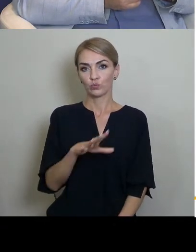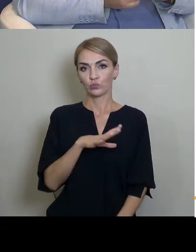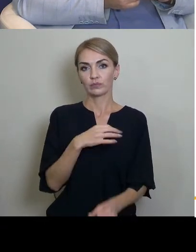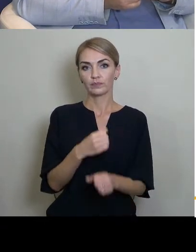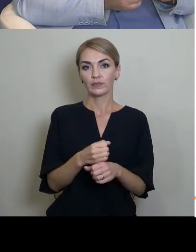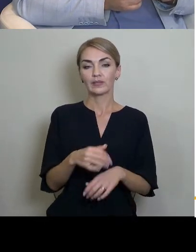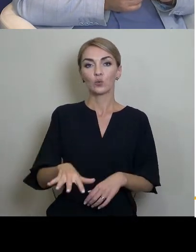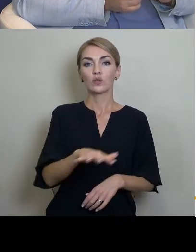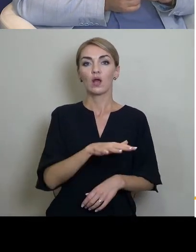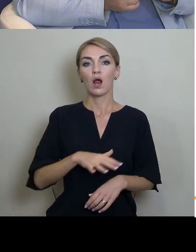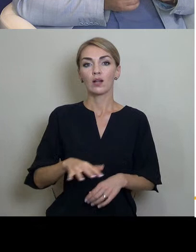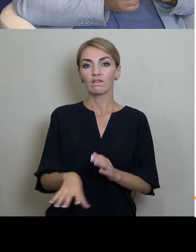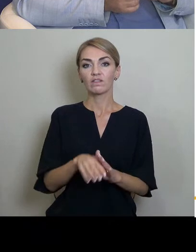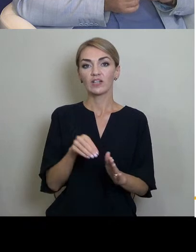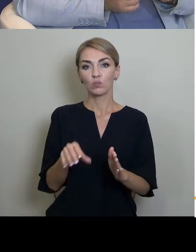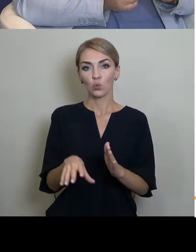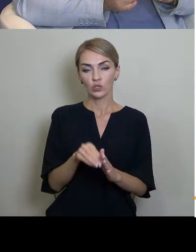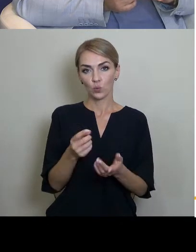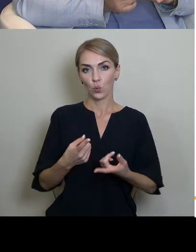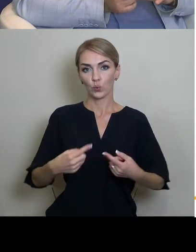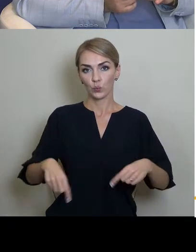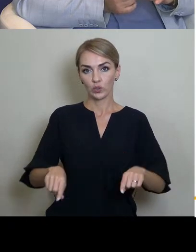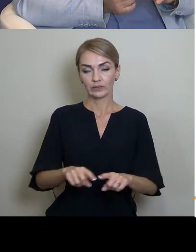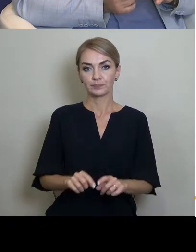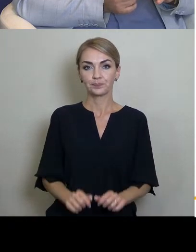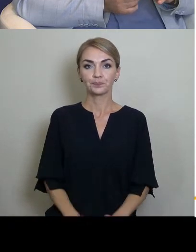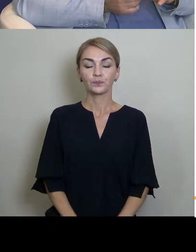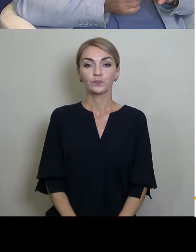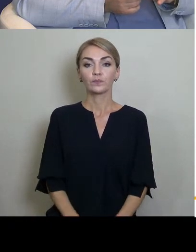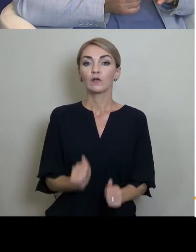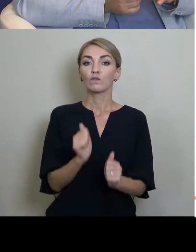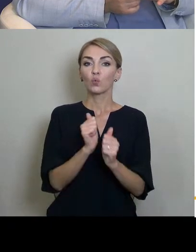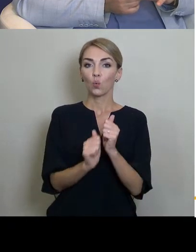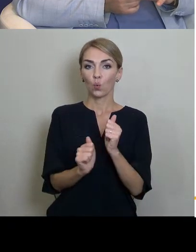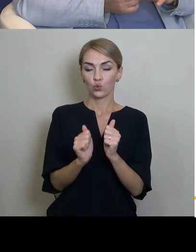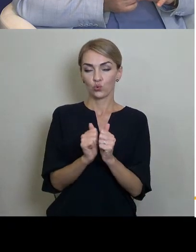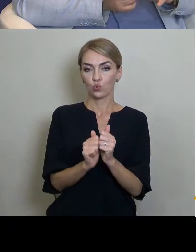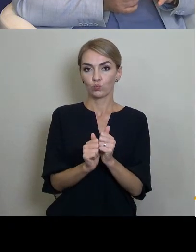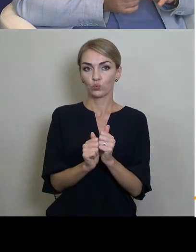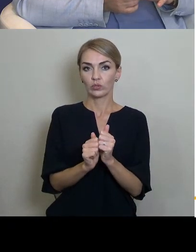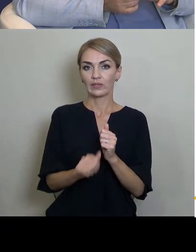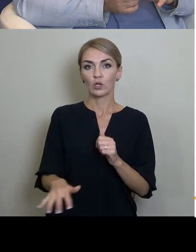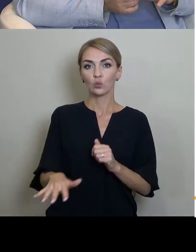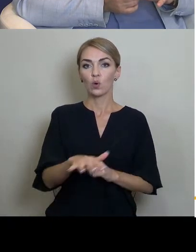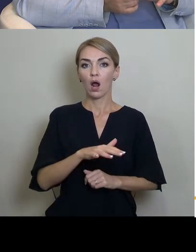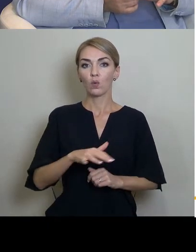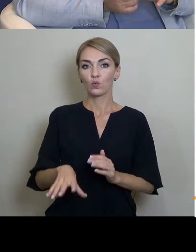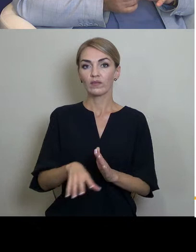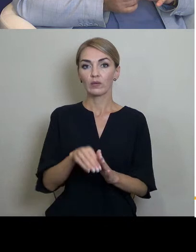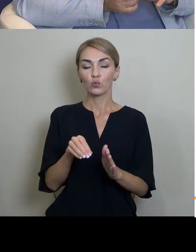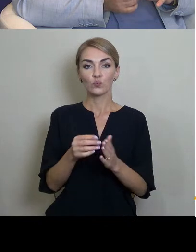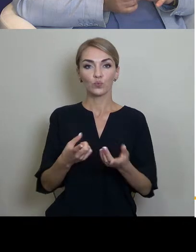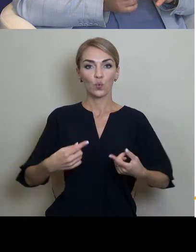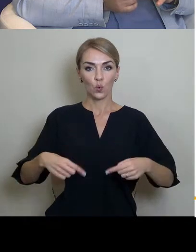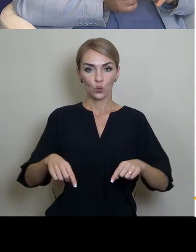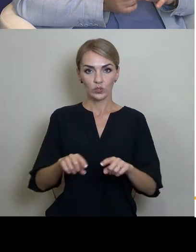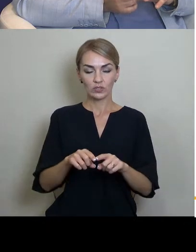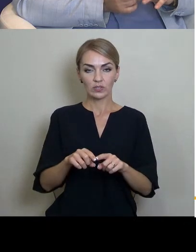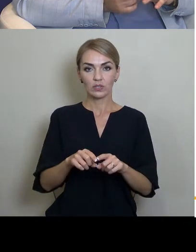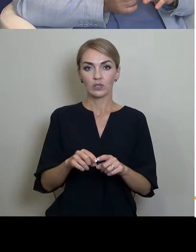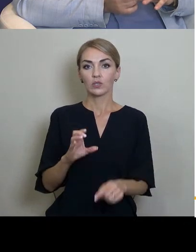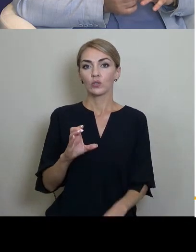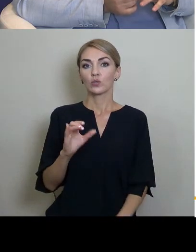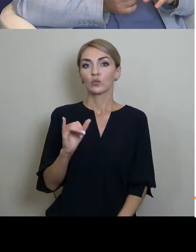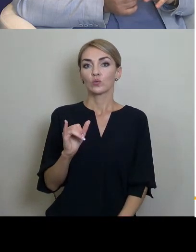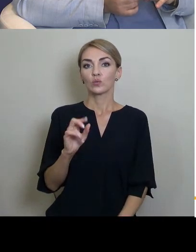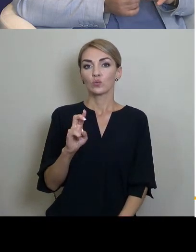2, 3, 4, 5, and it is possible to create those 5 constituencies. And in this territorial constituency,